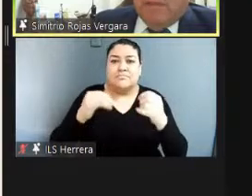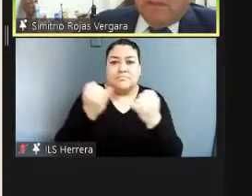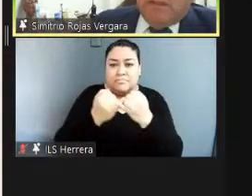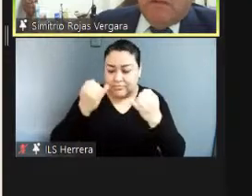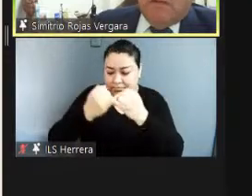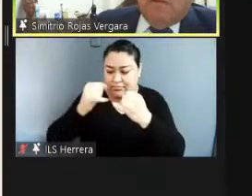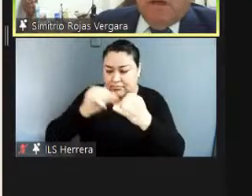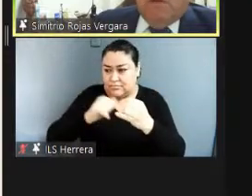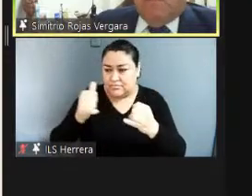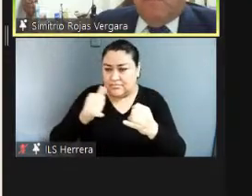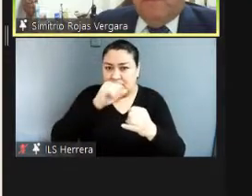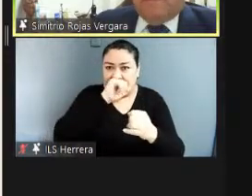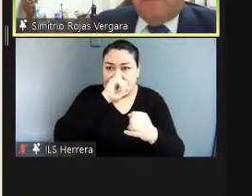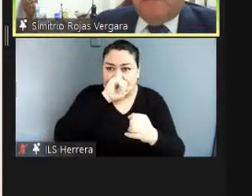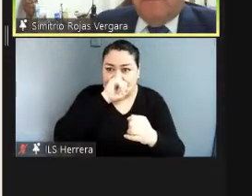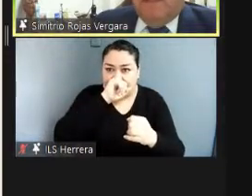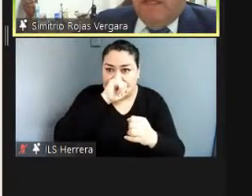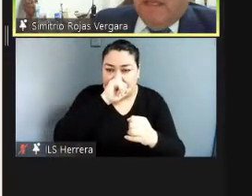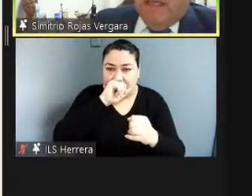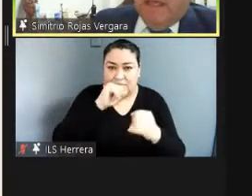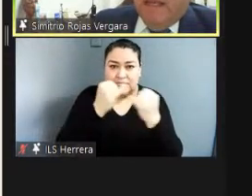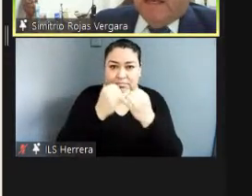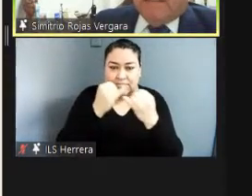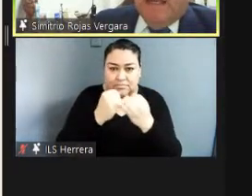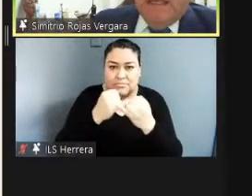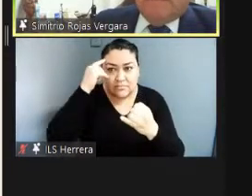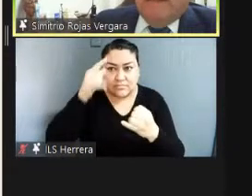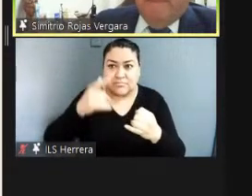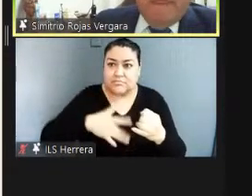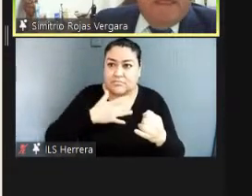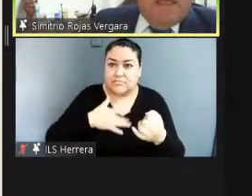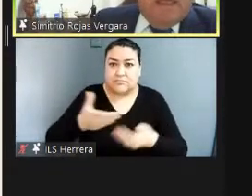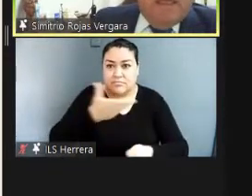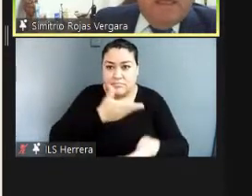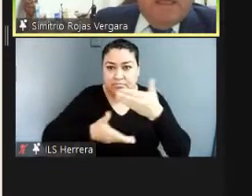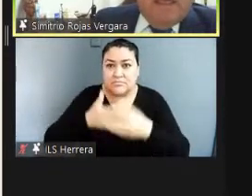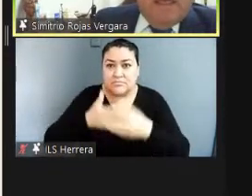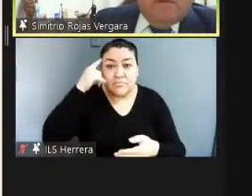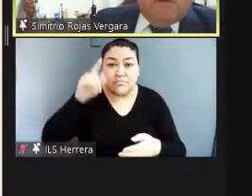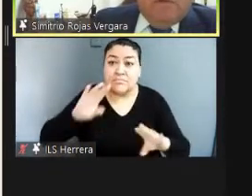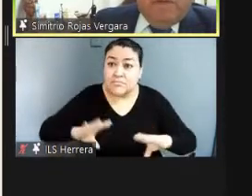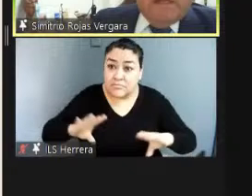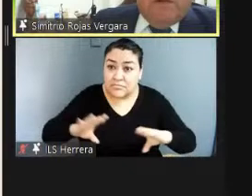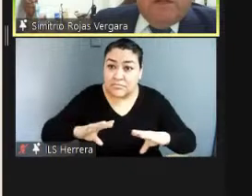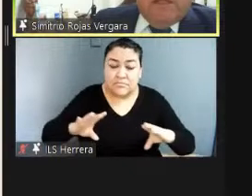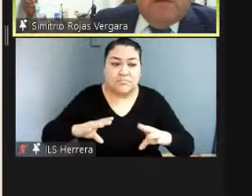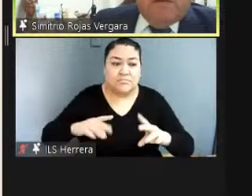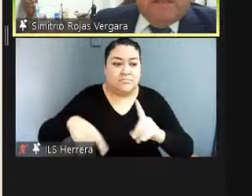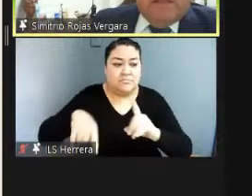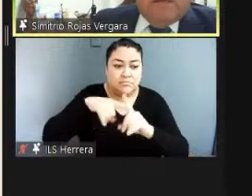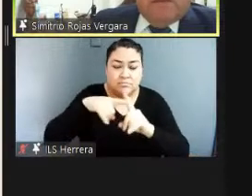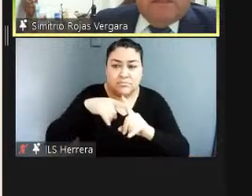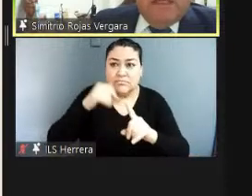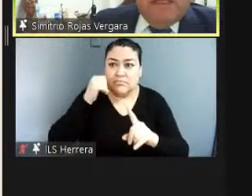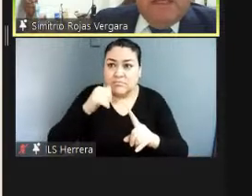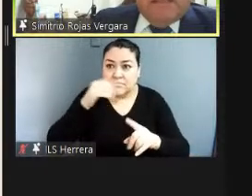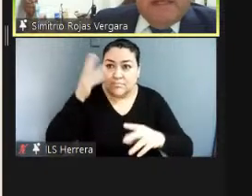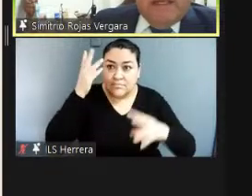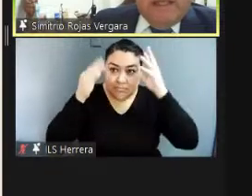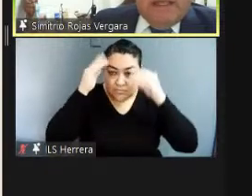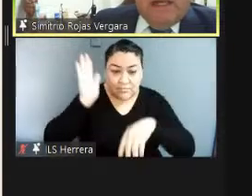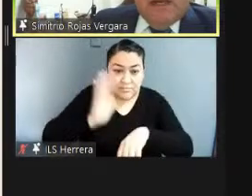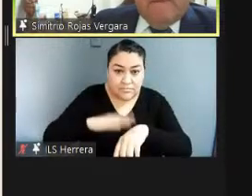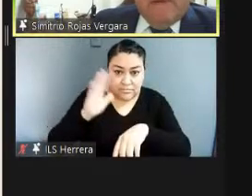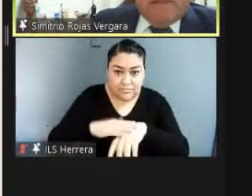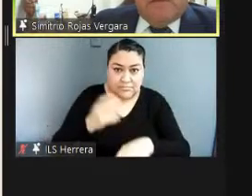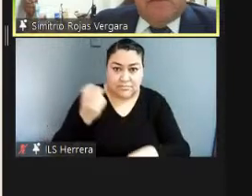permanently. They need to be able to know how to manage stress. They need to be self-motivated, be resilient, and be